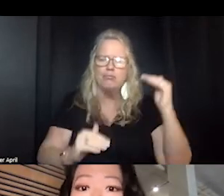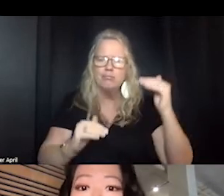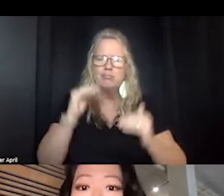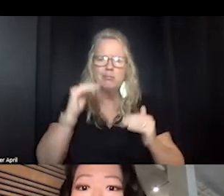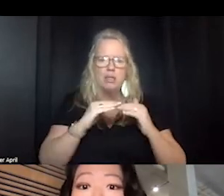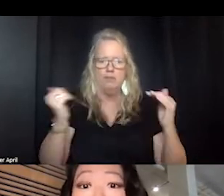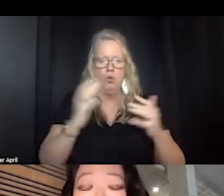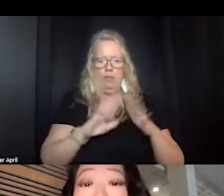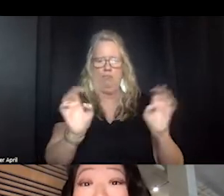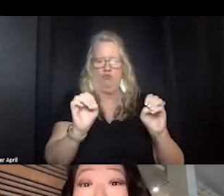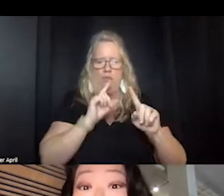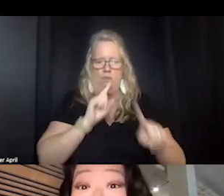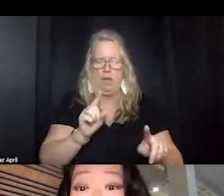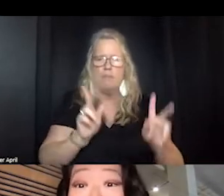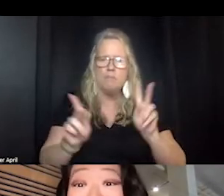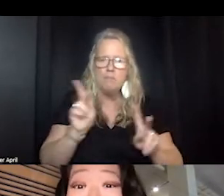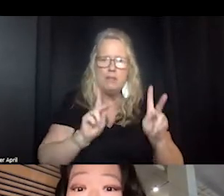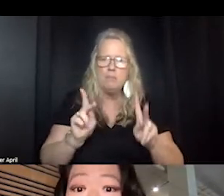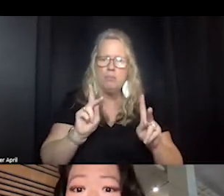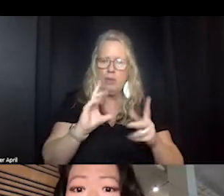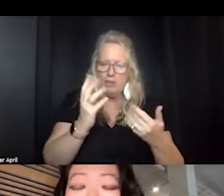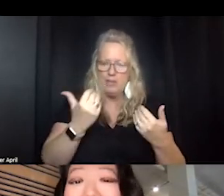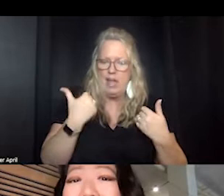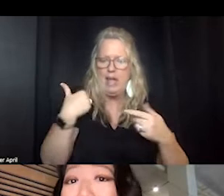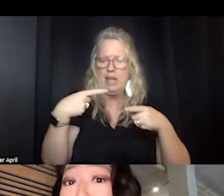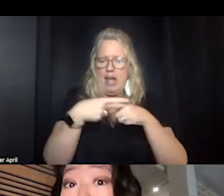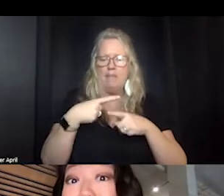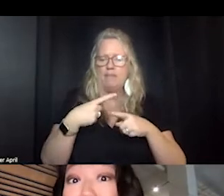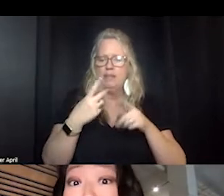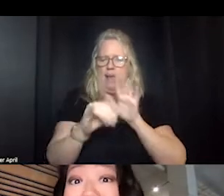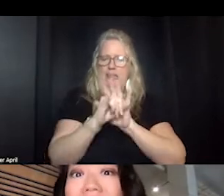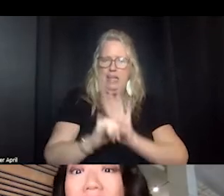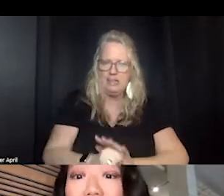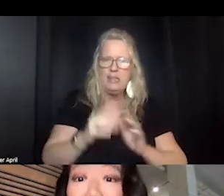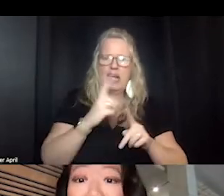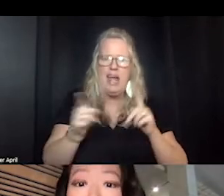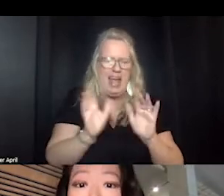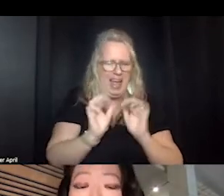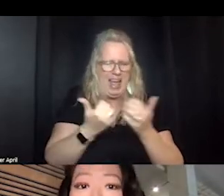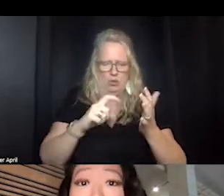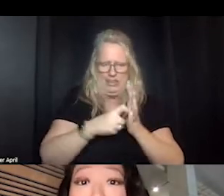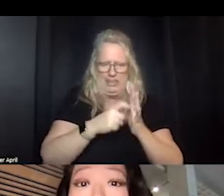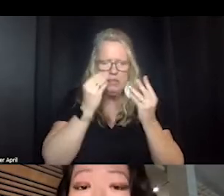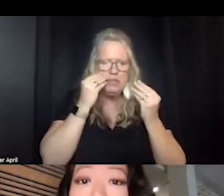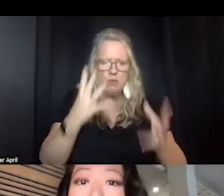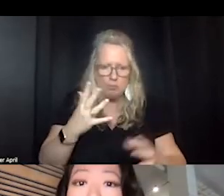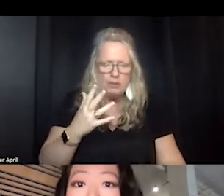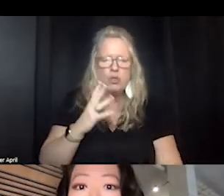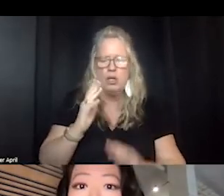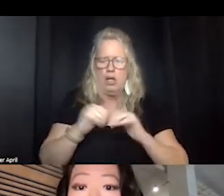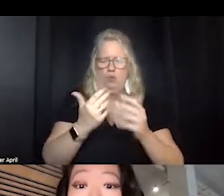emergency response for those with intersectional identities? And how do we include key information to